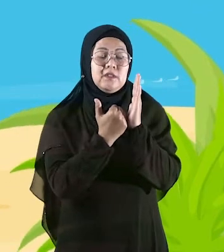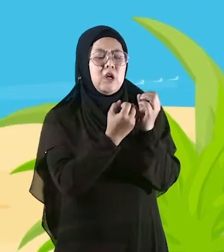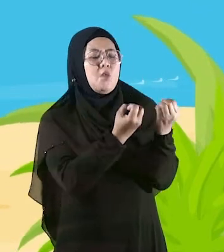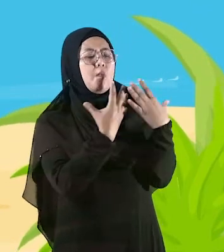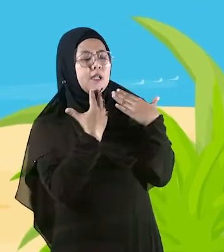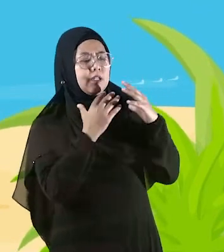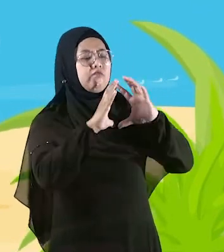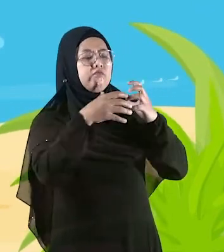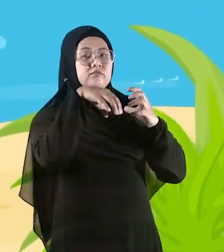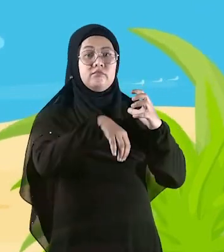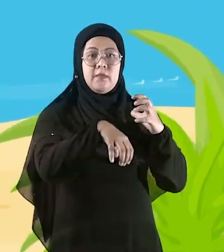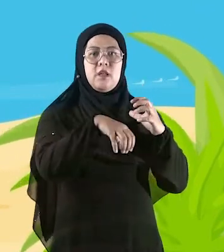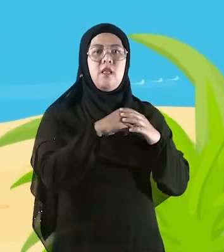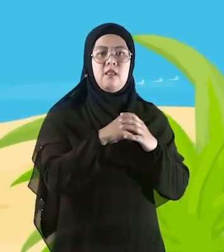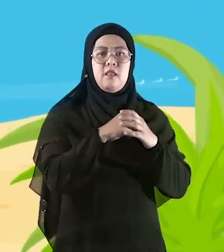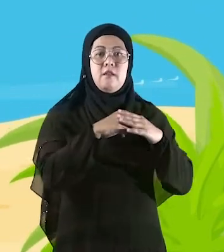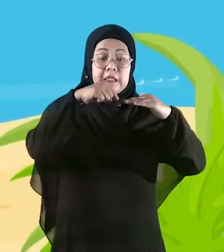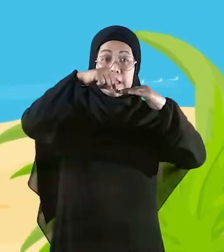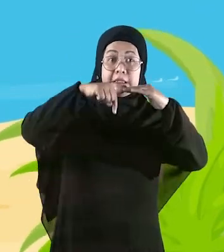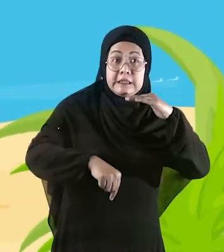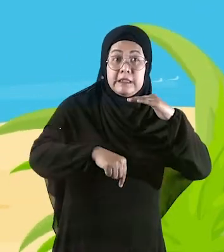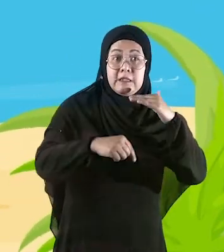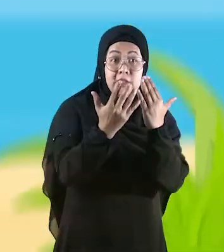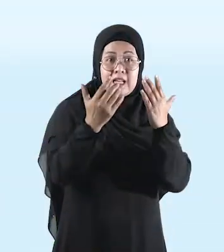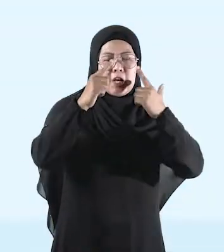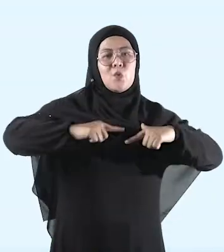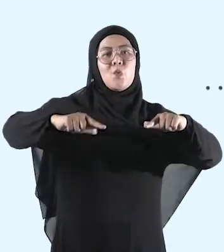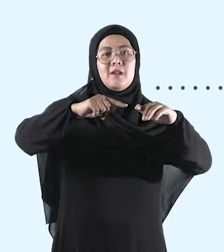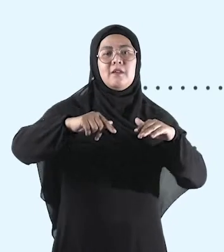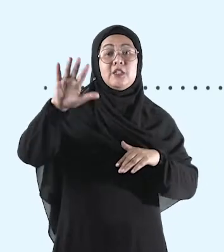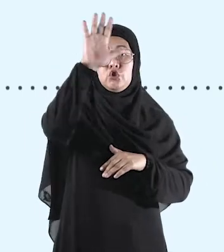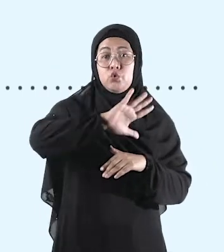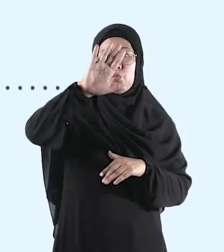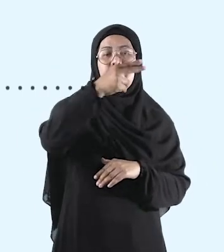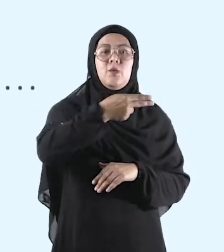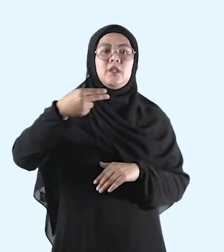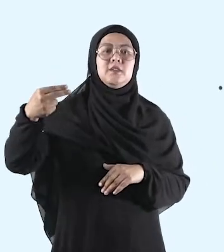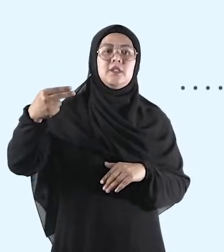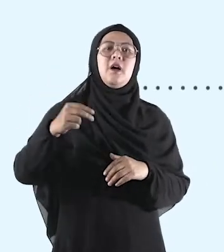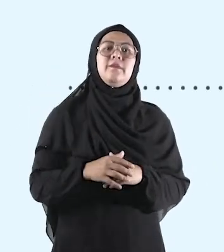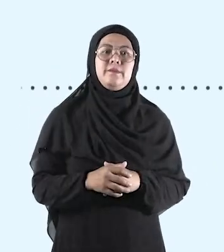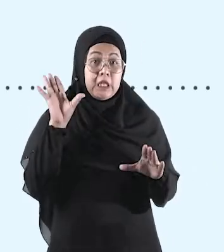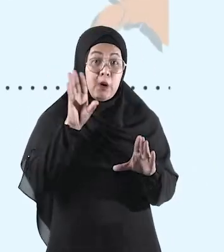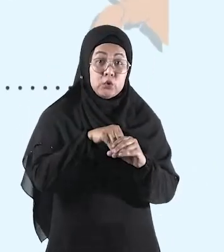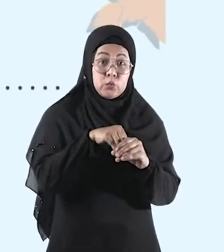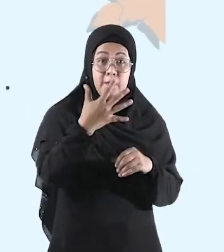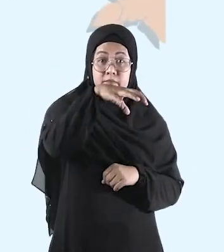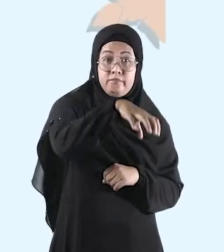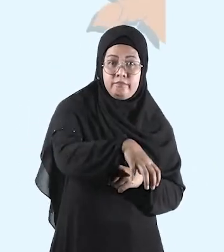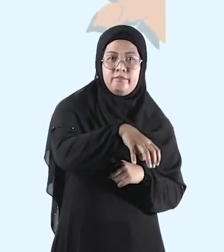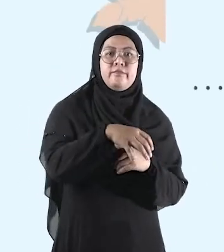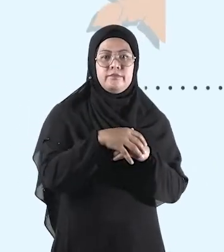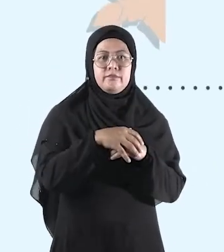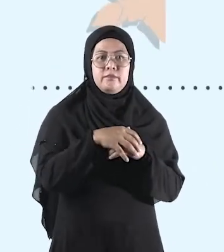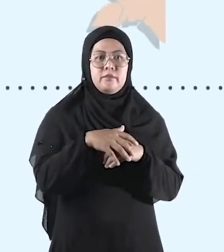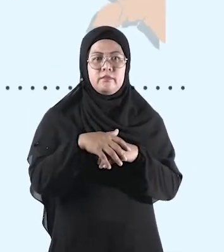and coastal environmental geospatial information across Indonesia. PPKLP is responsible for providing base